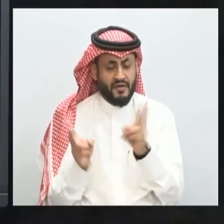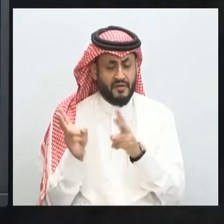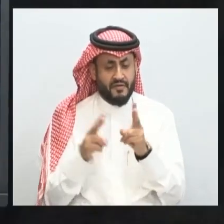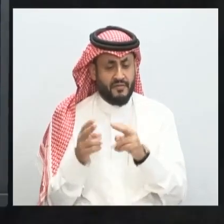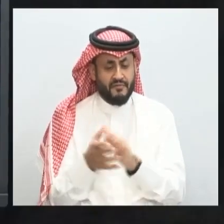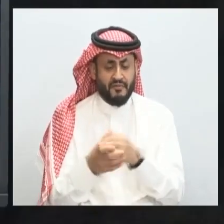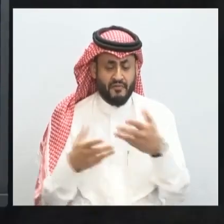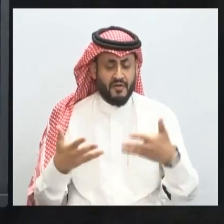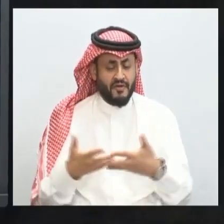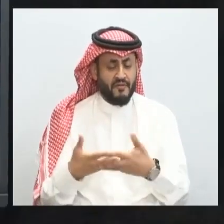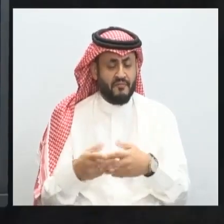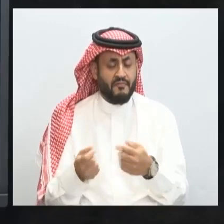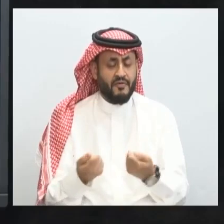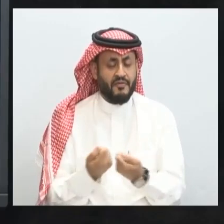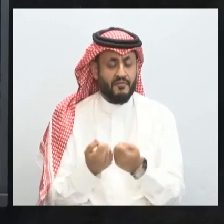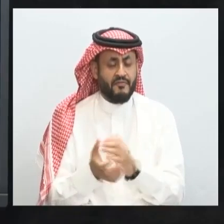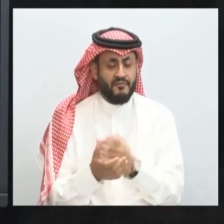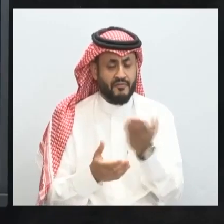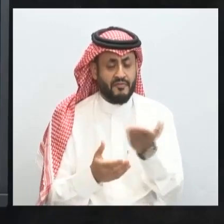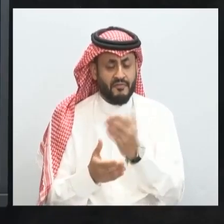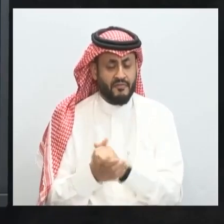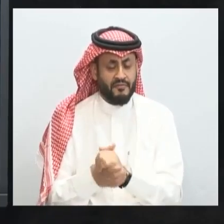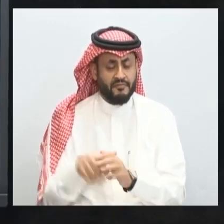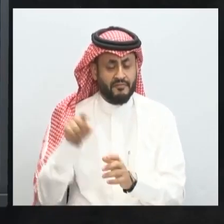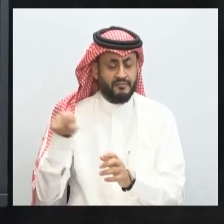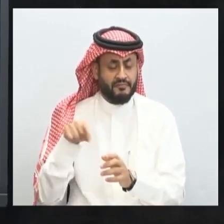can share together. We have the questions. Do you think that